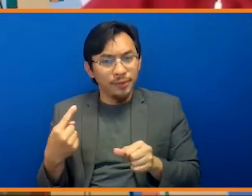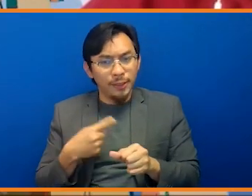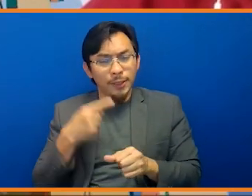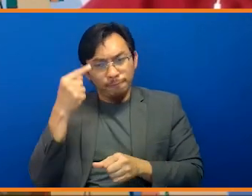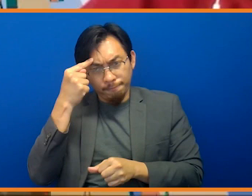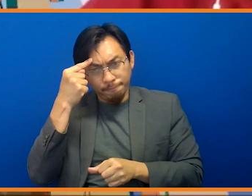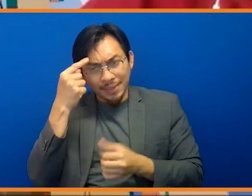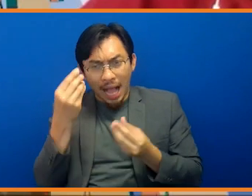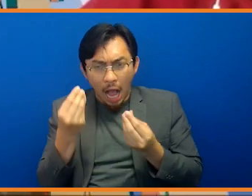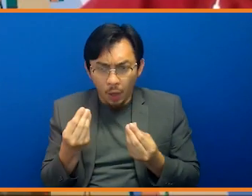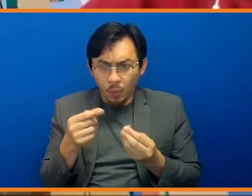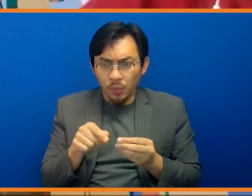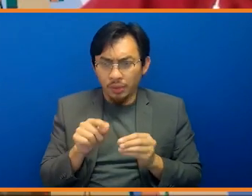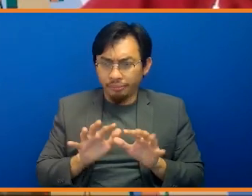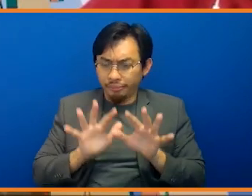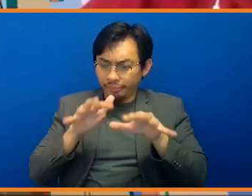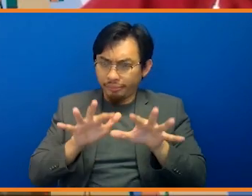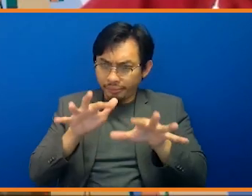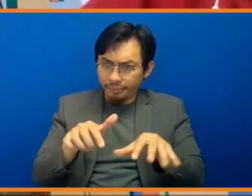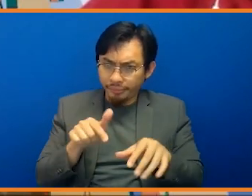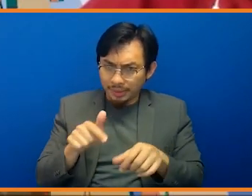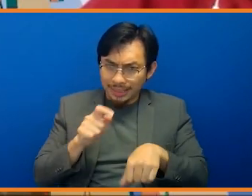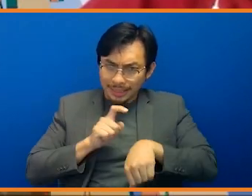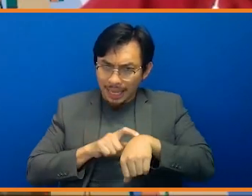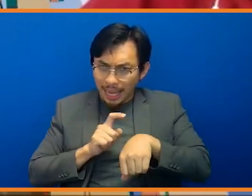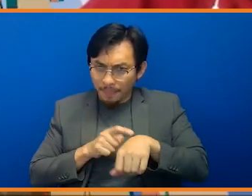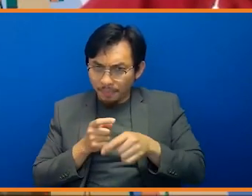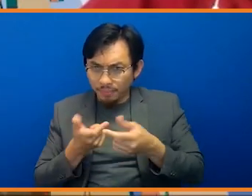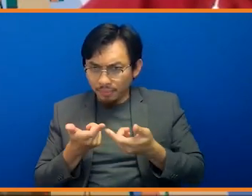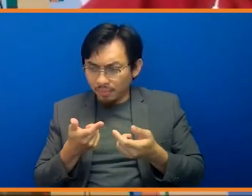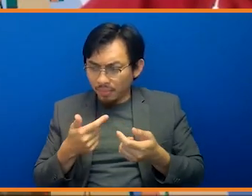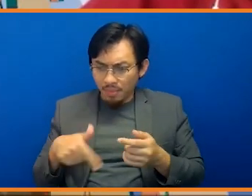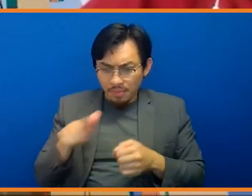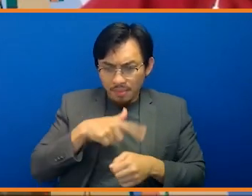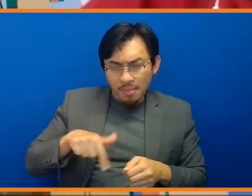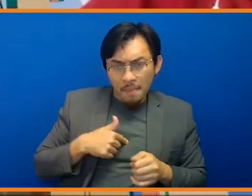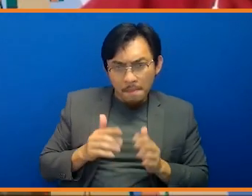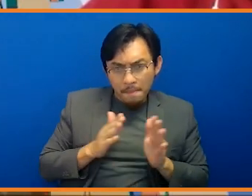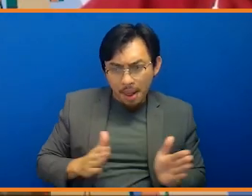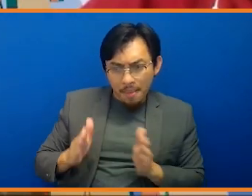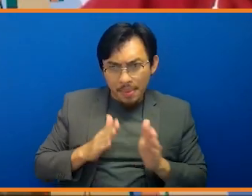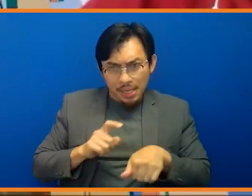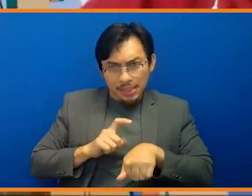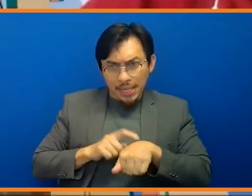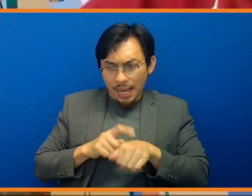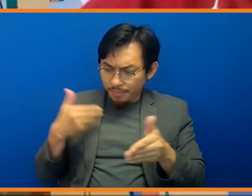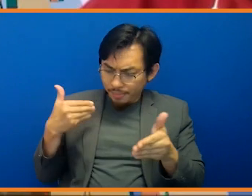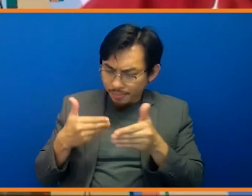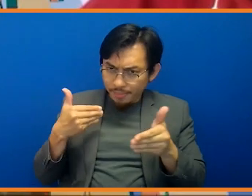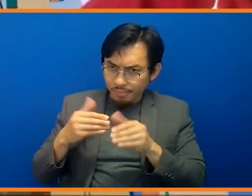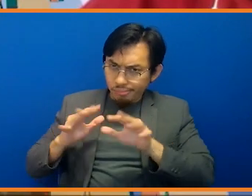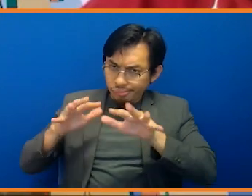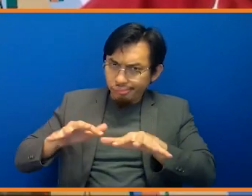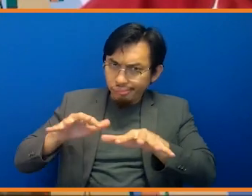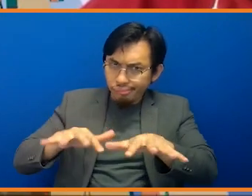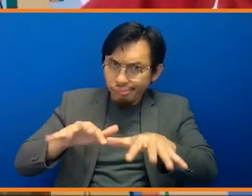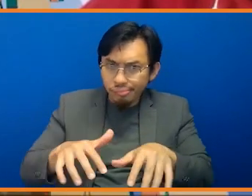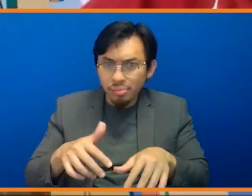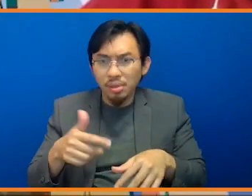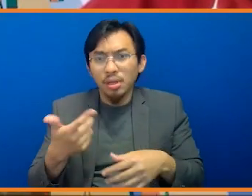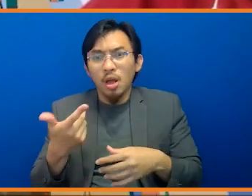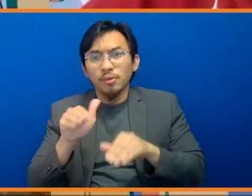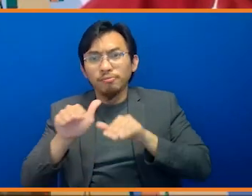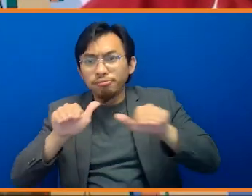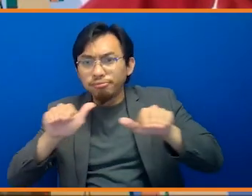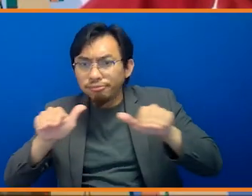concern about how when tsunami comes and how can we protect, and in the case of we have to evacuate, we need to